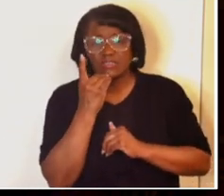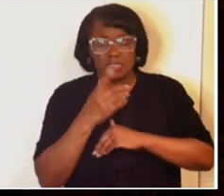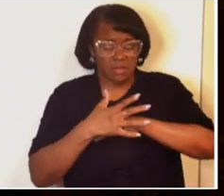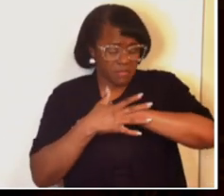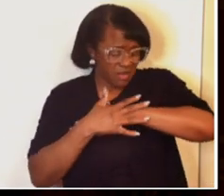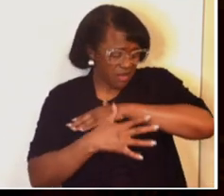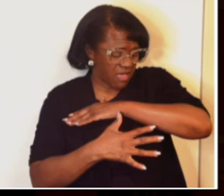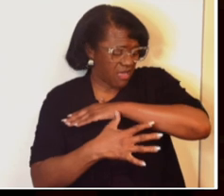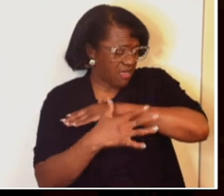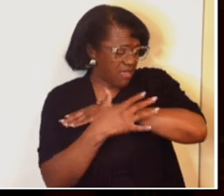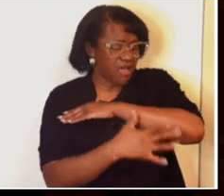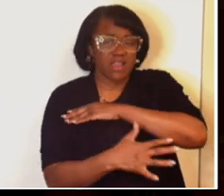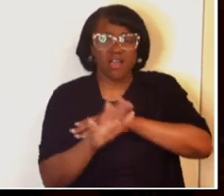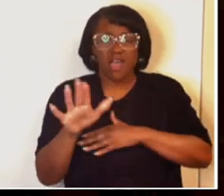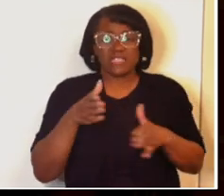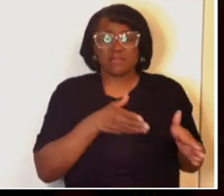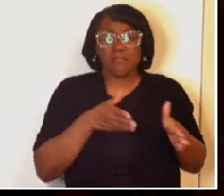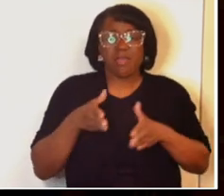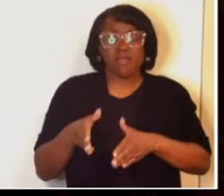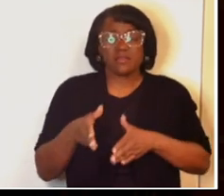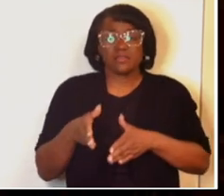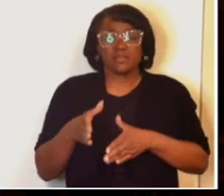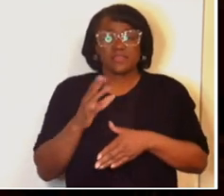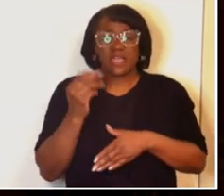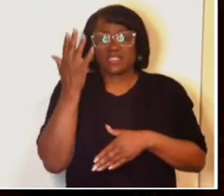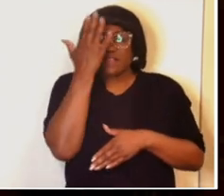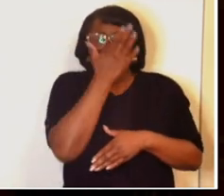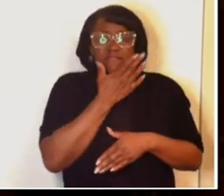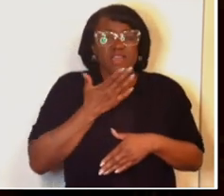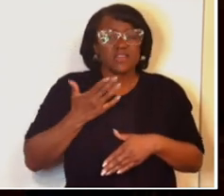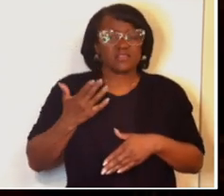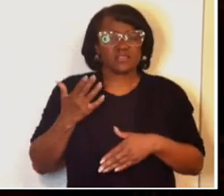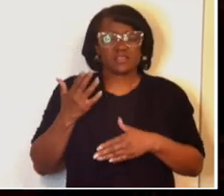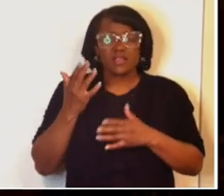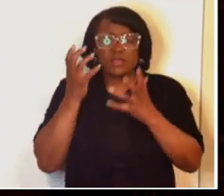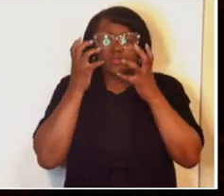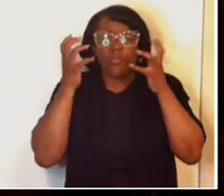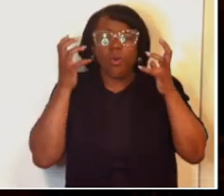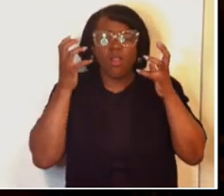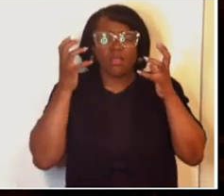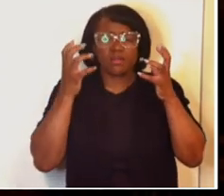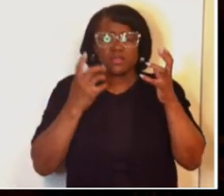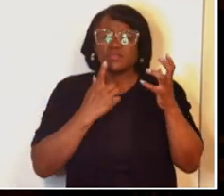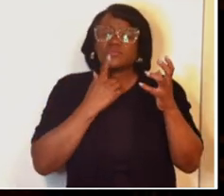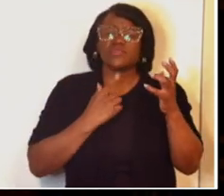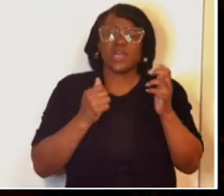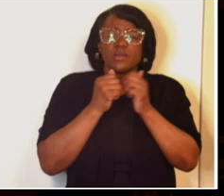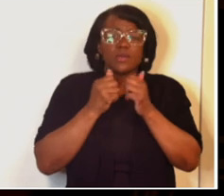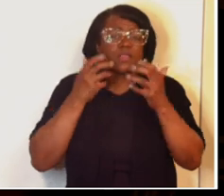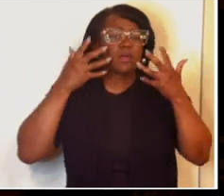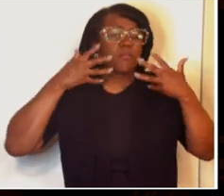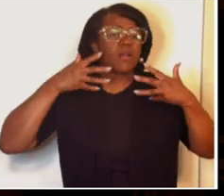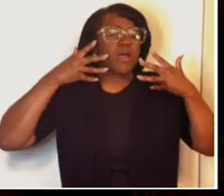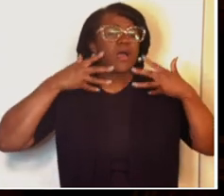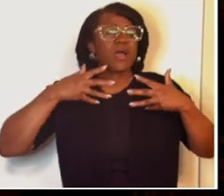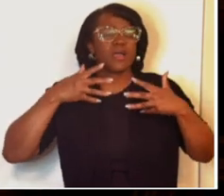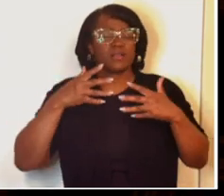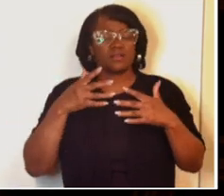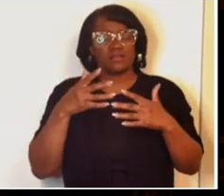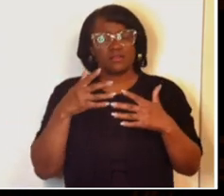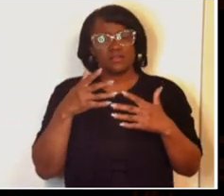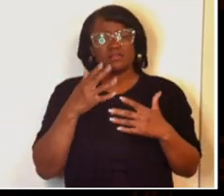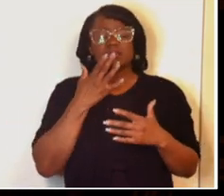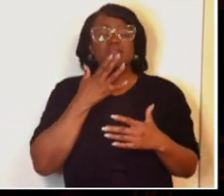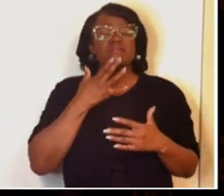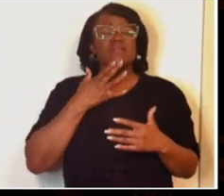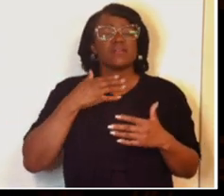the rear of his pants, and his face was swollen and red with blood trickling down his chin. He